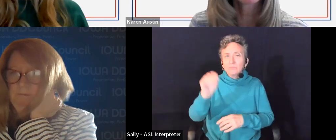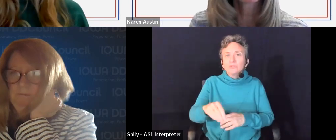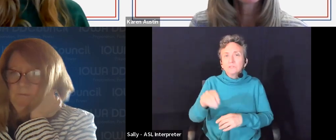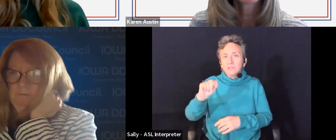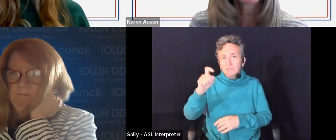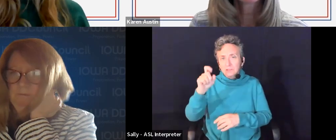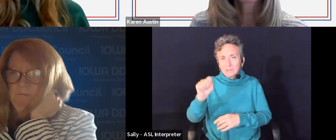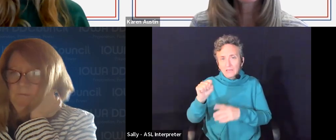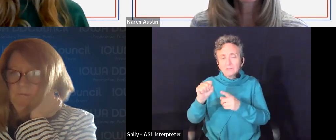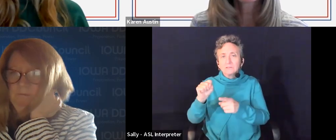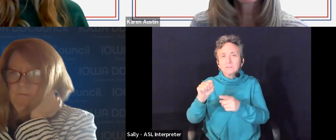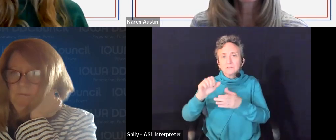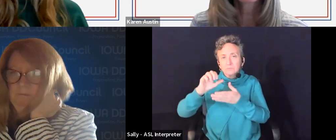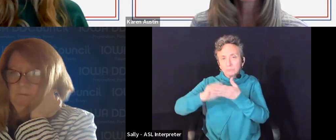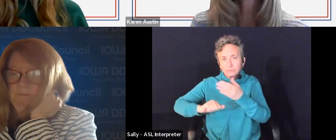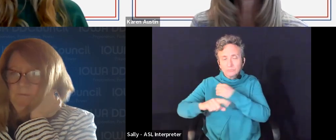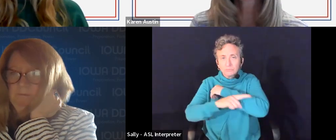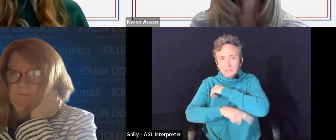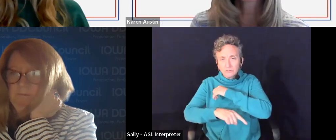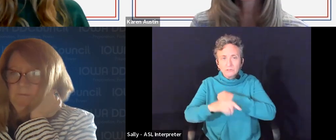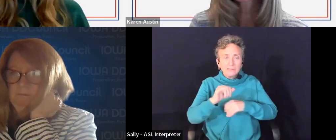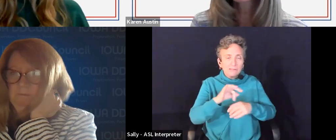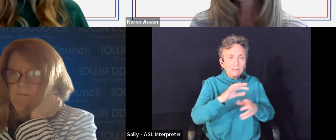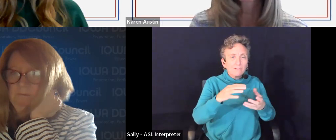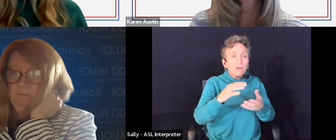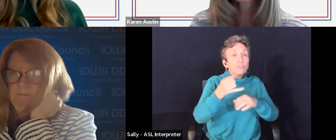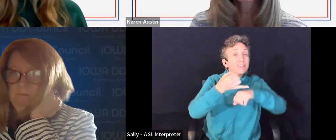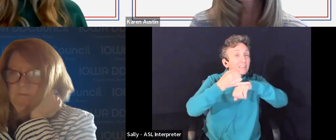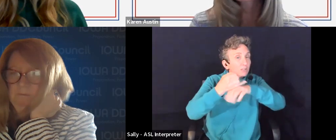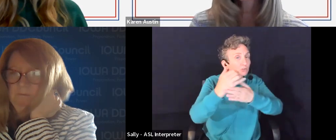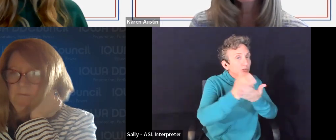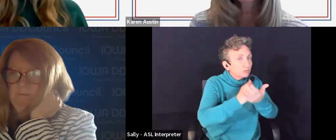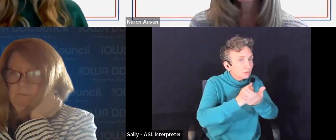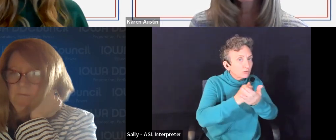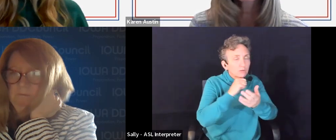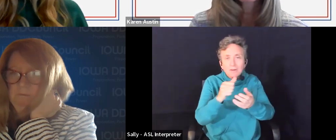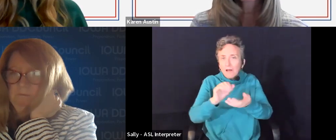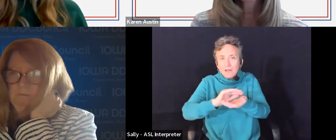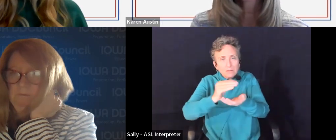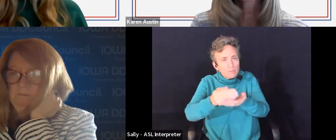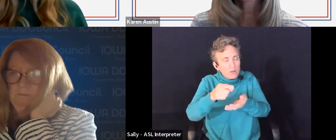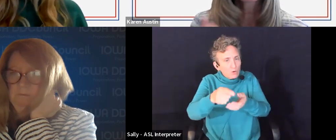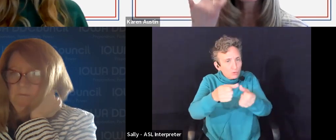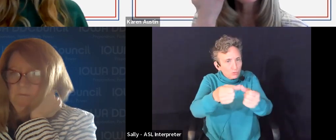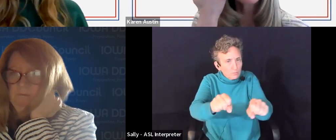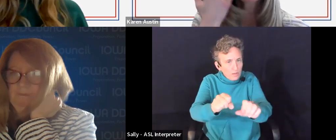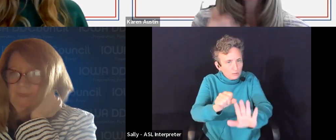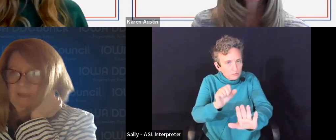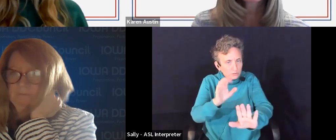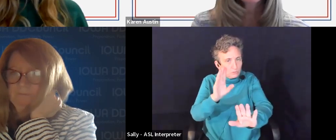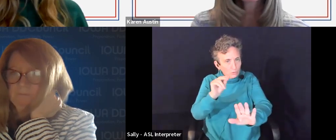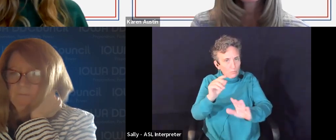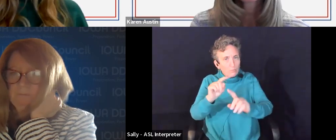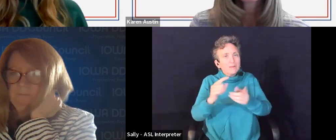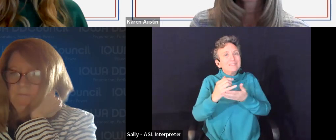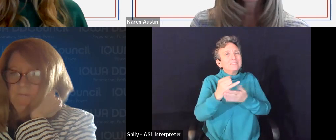addition on any portion of the interest earned. So not your principal is always yours. But if your